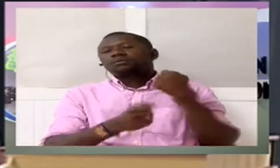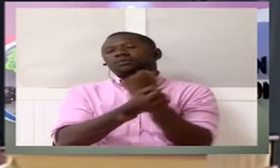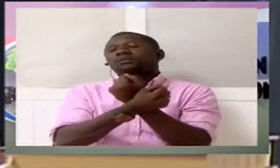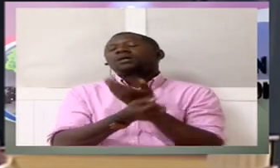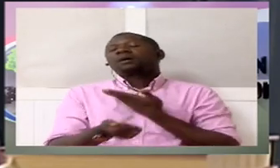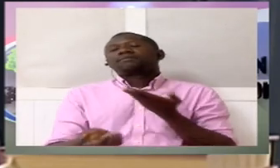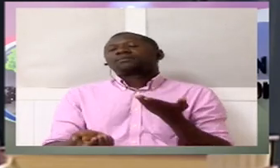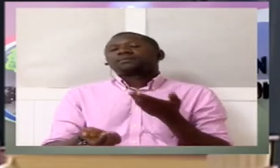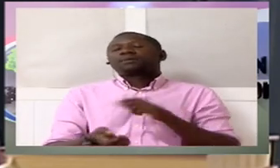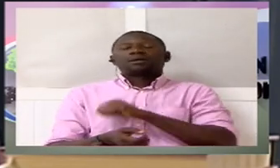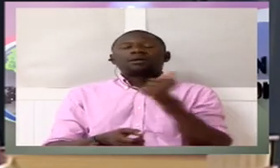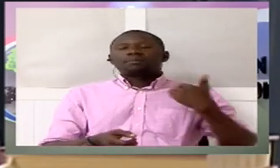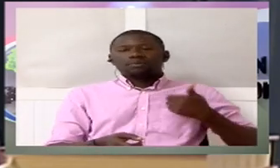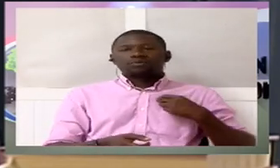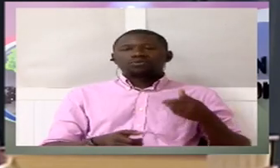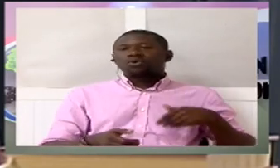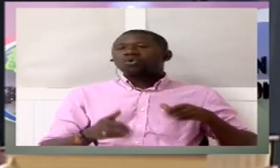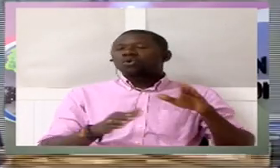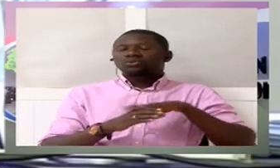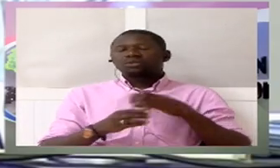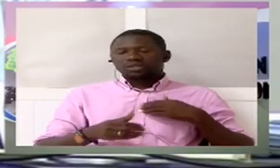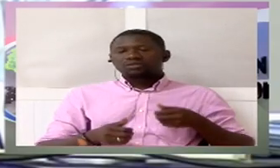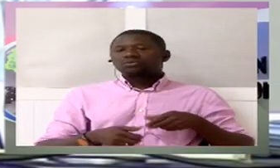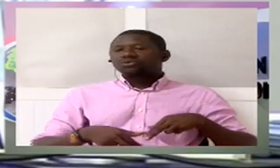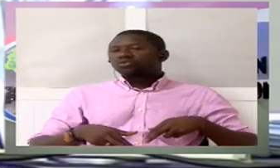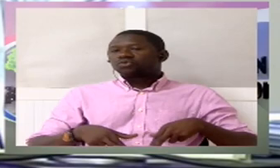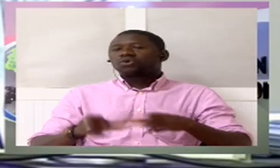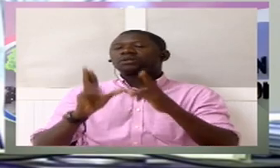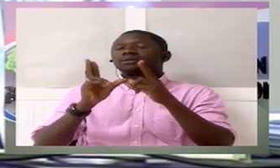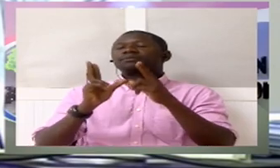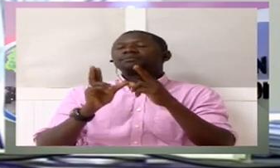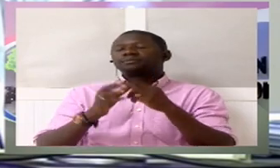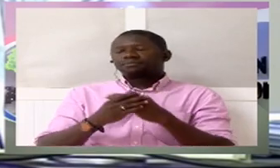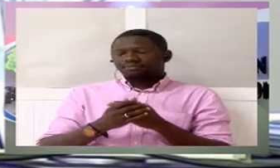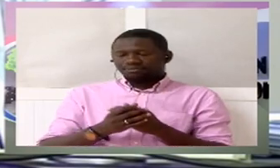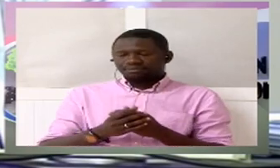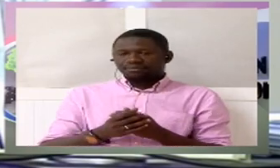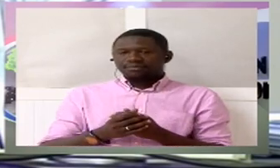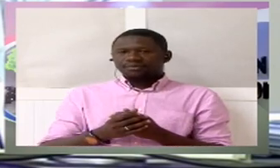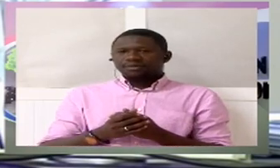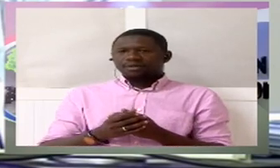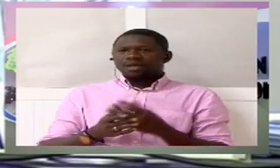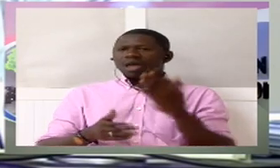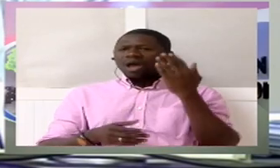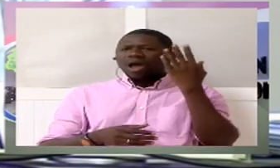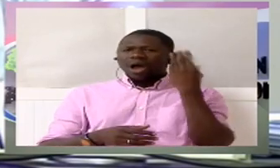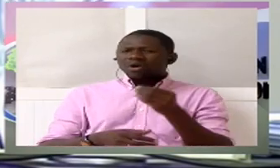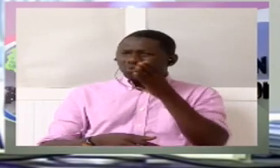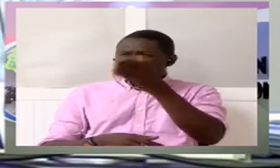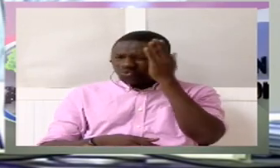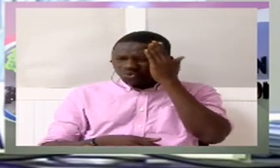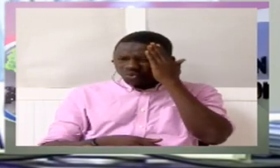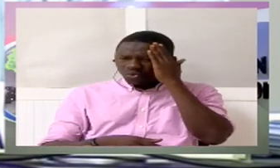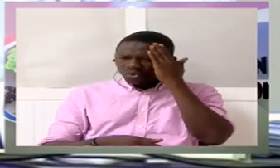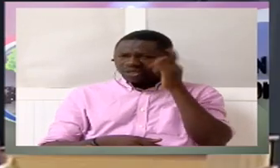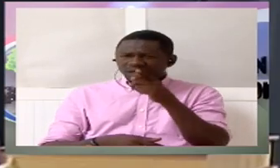membisi. And the people that he was on that journey. How do you know that an ambush was laid for him yalo nyadi